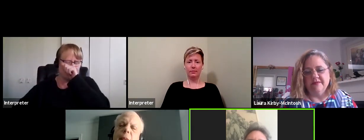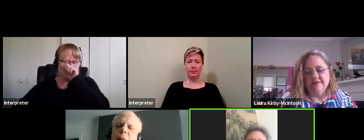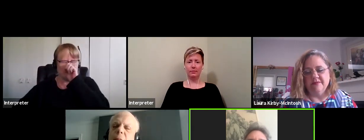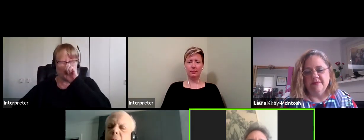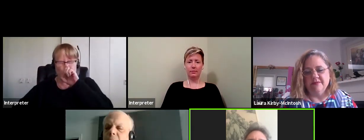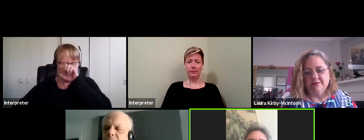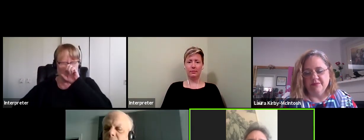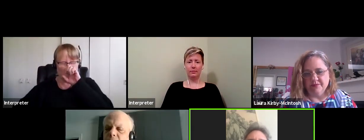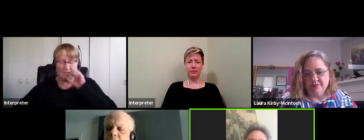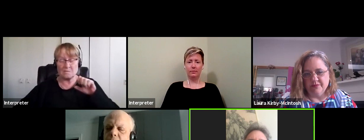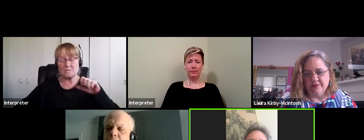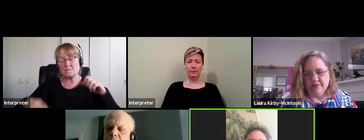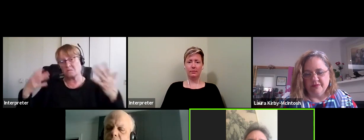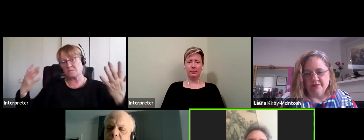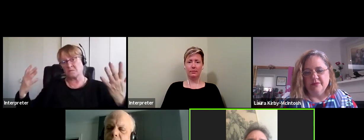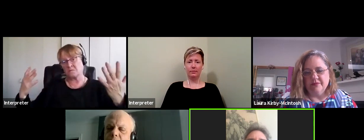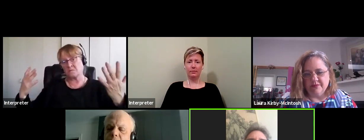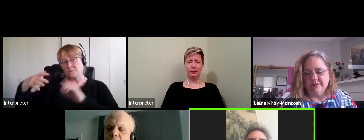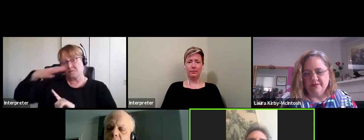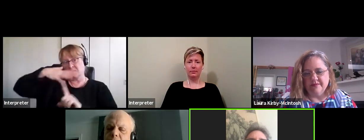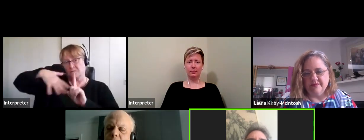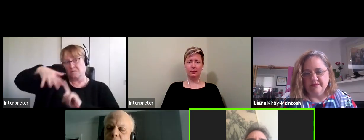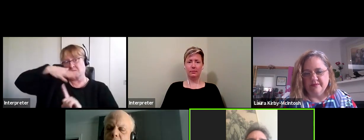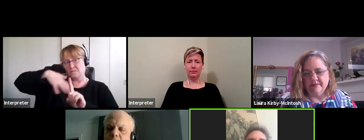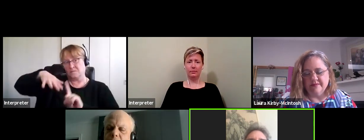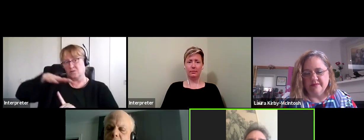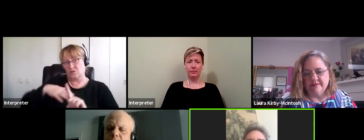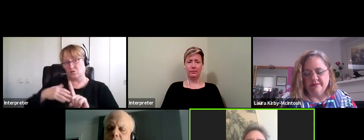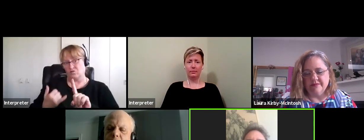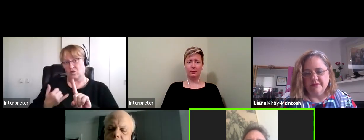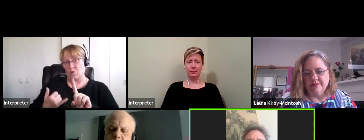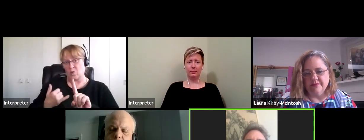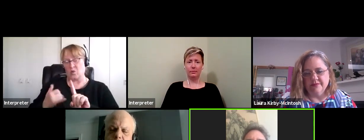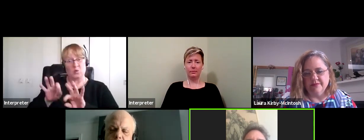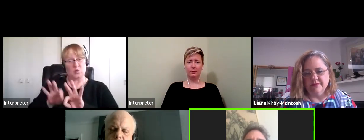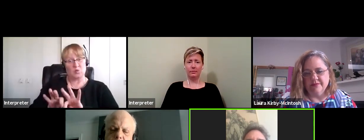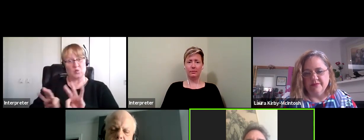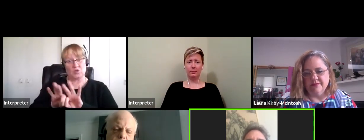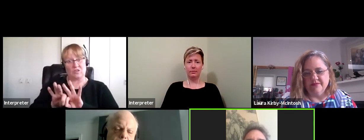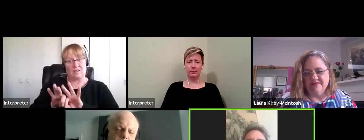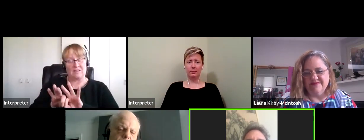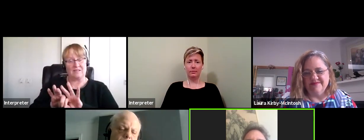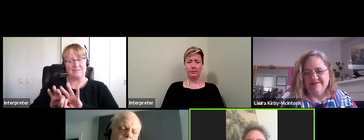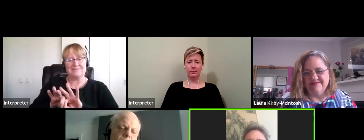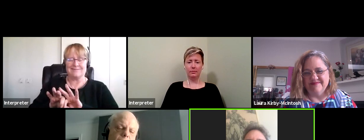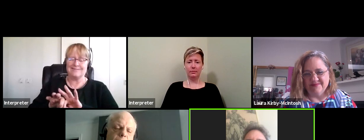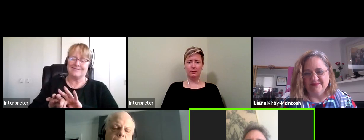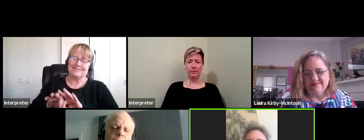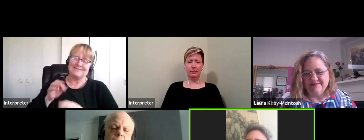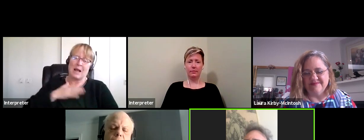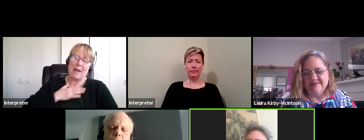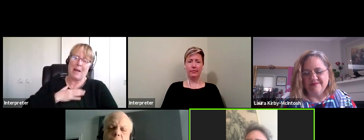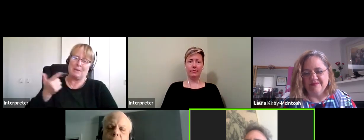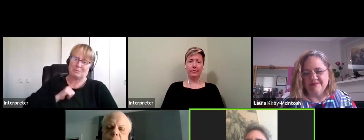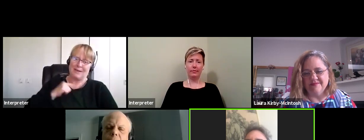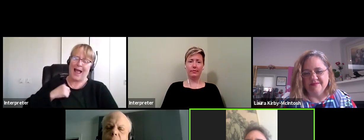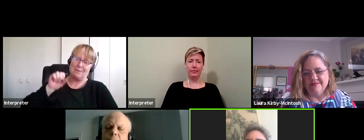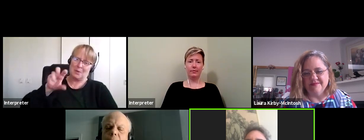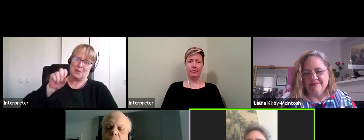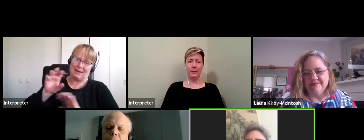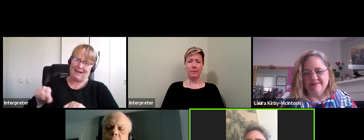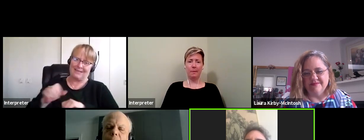I mean, in this situation, what I think is really crucial, I'm glad you gave me this chance to say it, because young